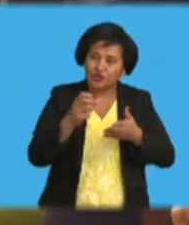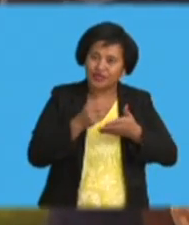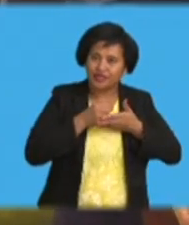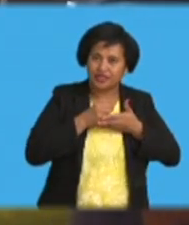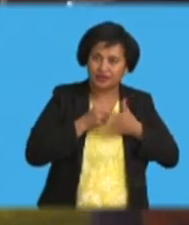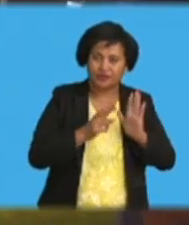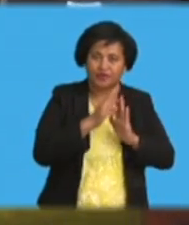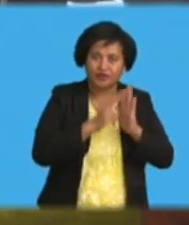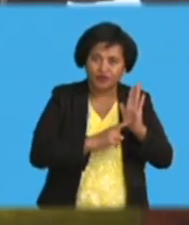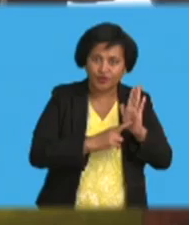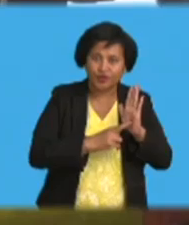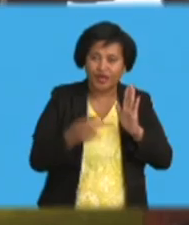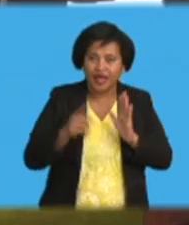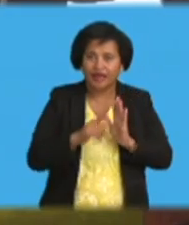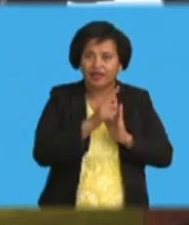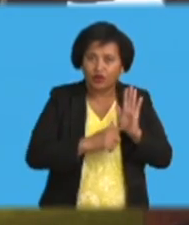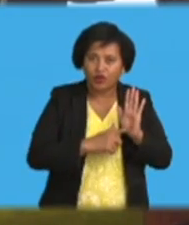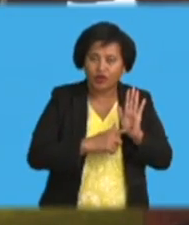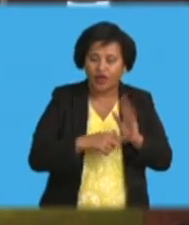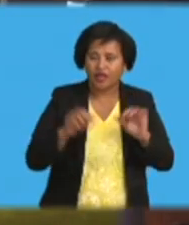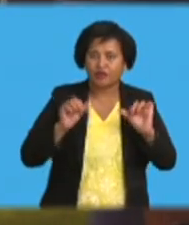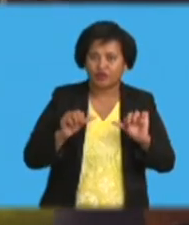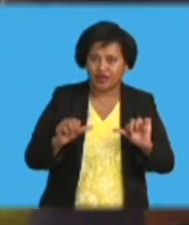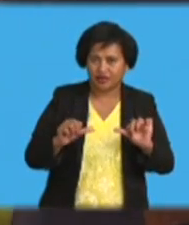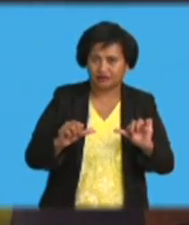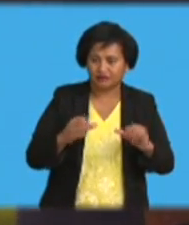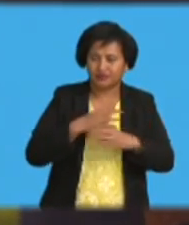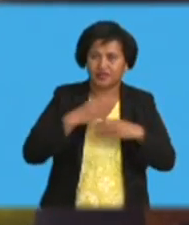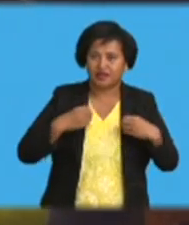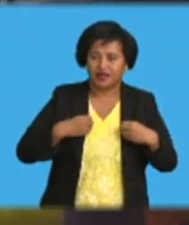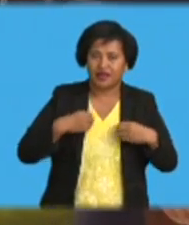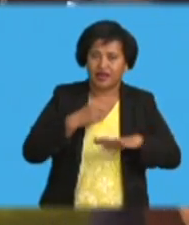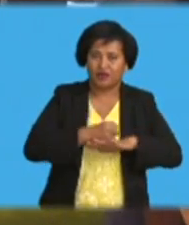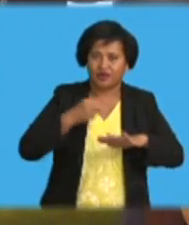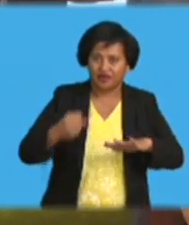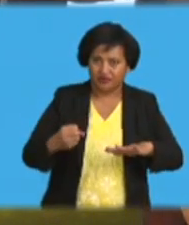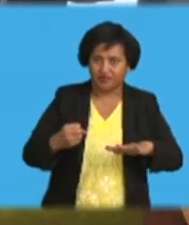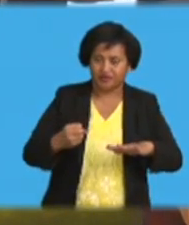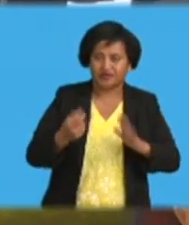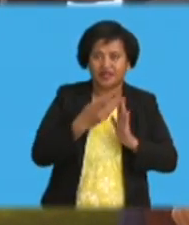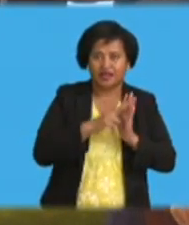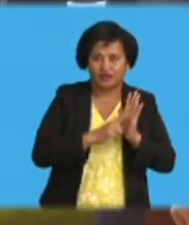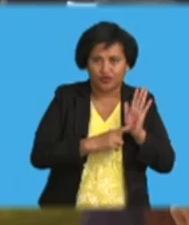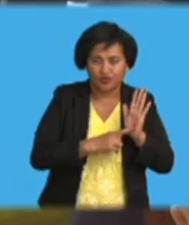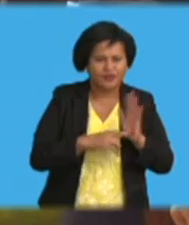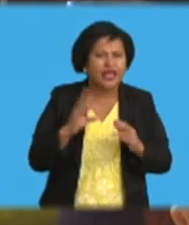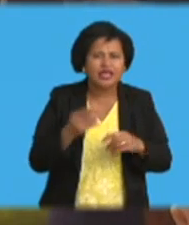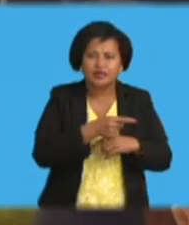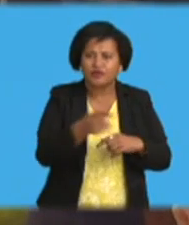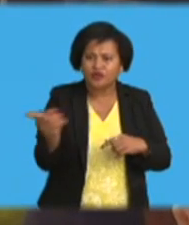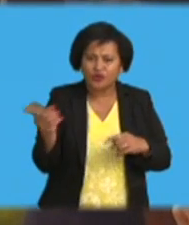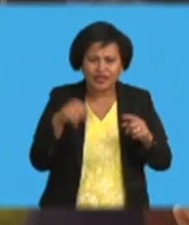of course protect our independent institutions and our sovereignty. Madam Speaker, some members of this House, Parliament, have seen the newspaper